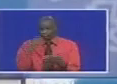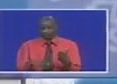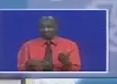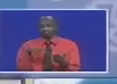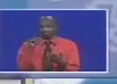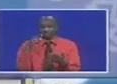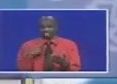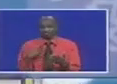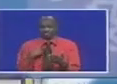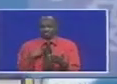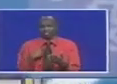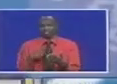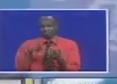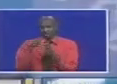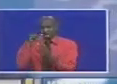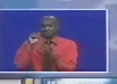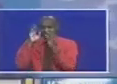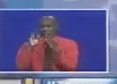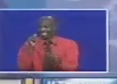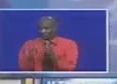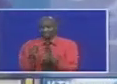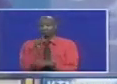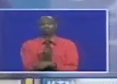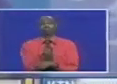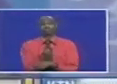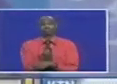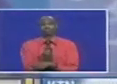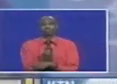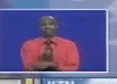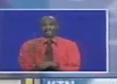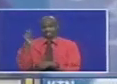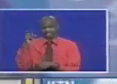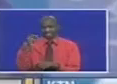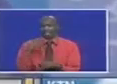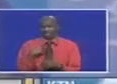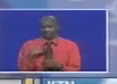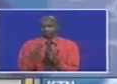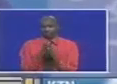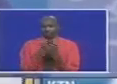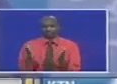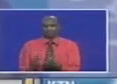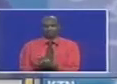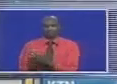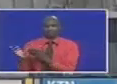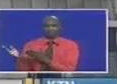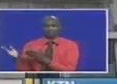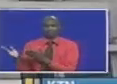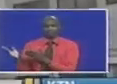has misplaced priorities. Or does it? KTN's Wilkis Tanyabo reports.